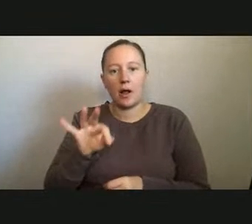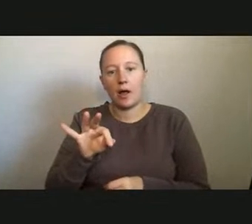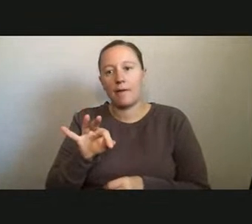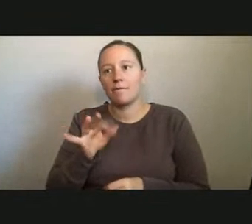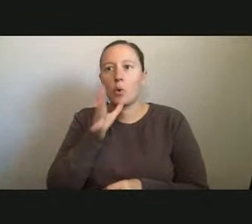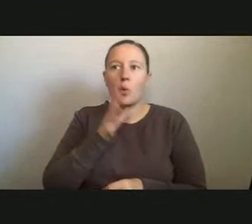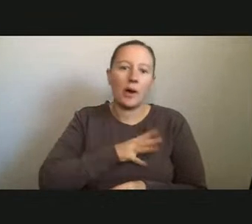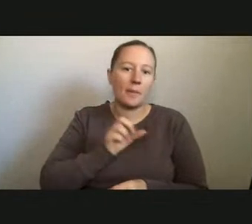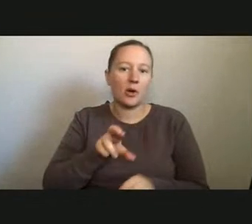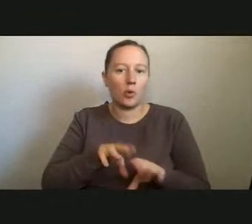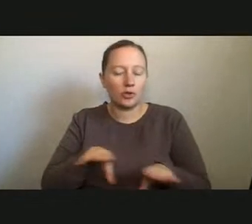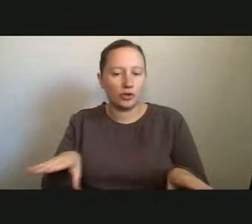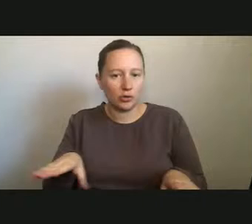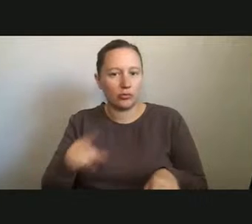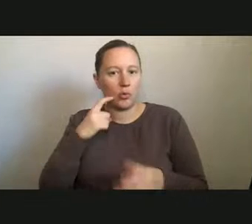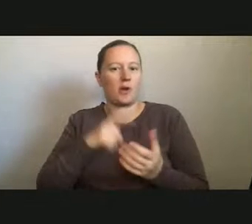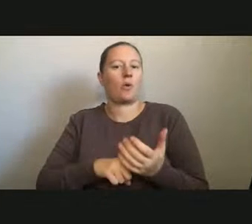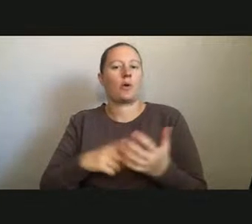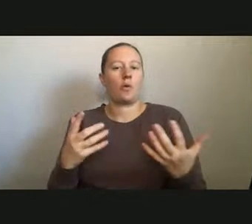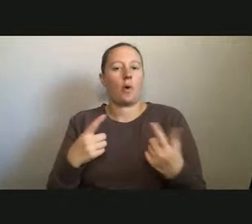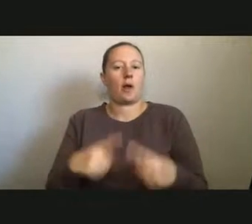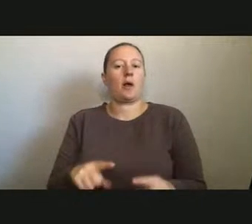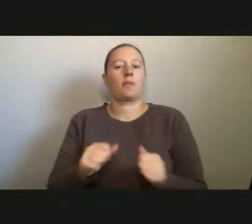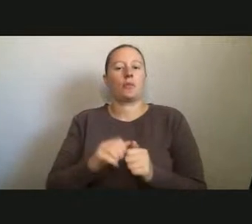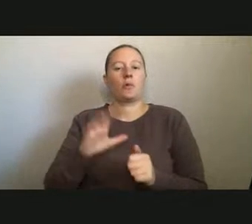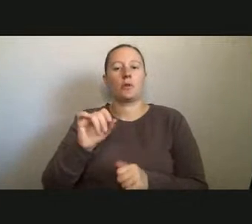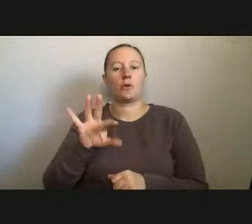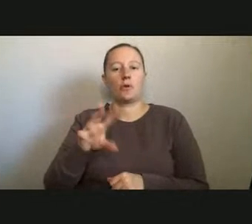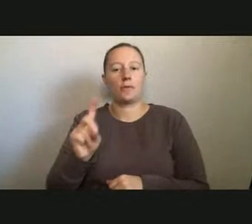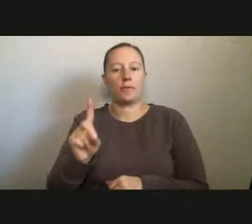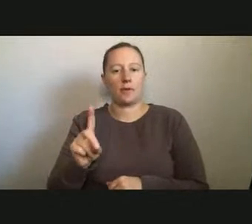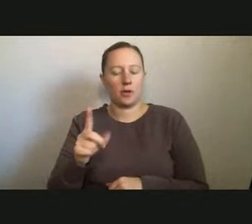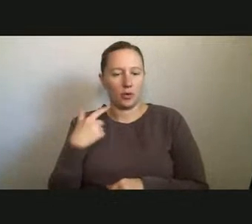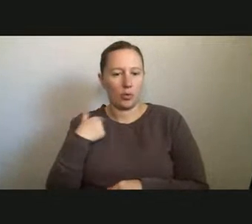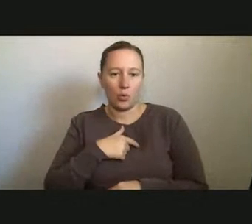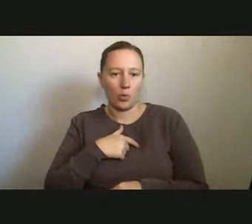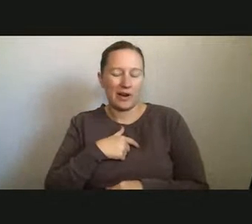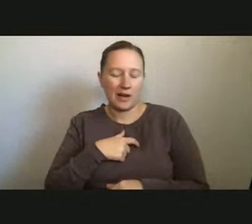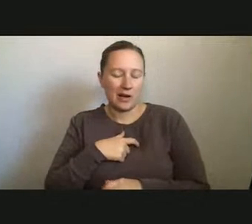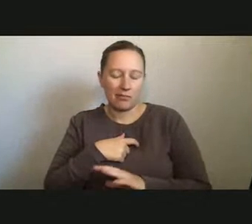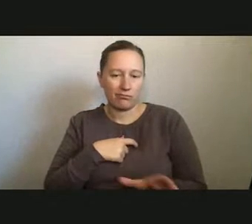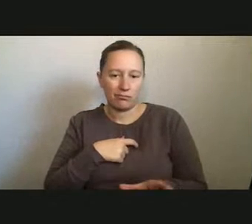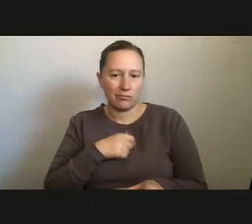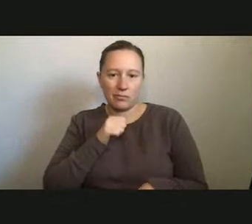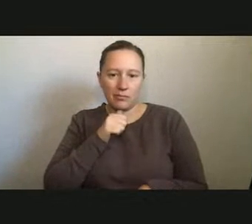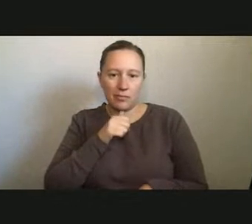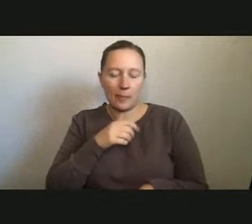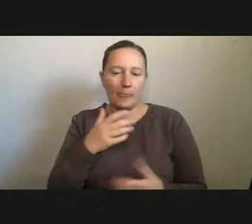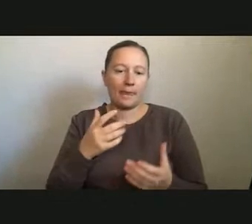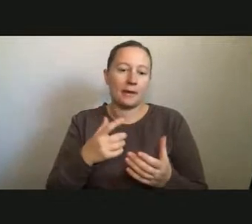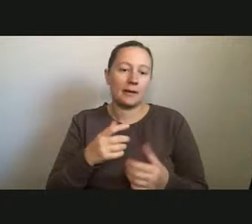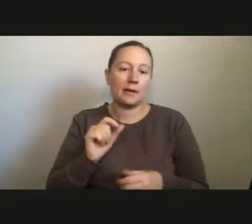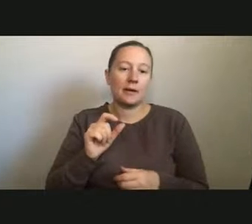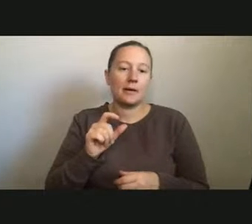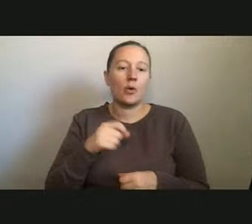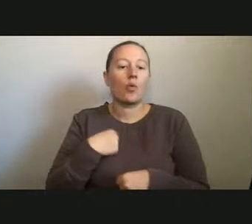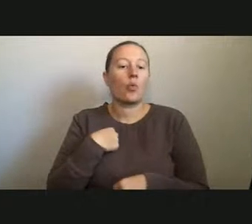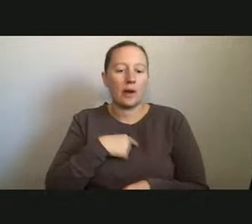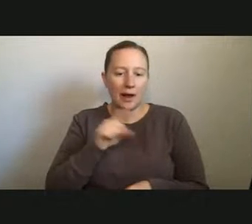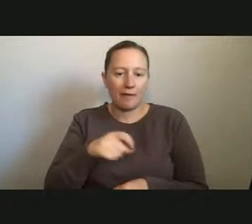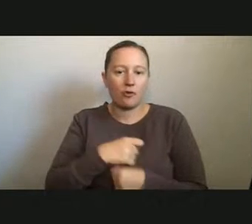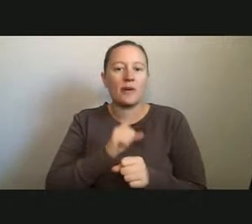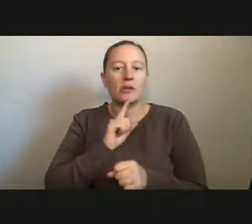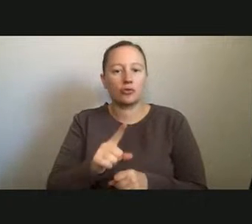and children may be completely acceptable, but there are public health consequences to them not participating. And so we have to make sure that